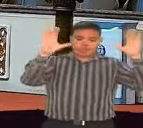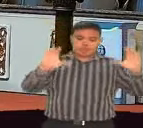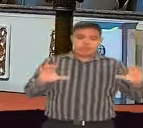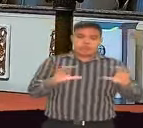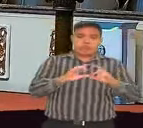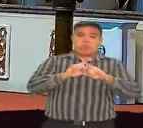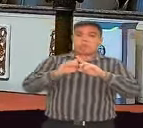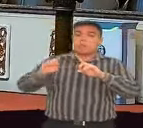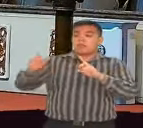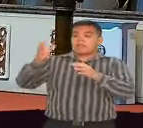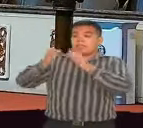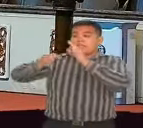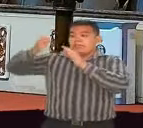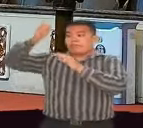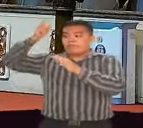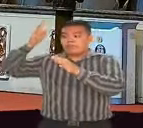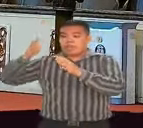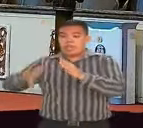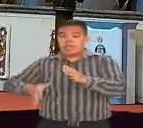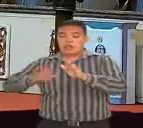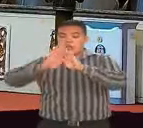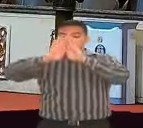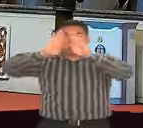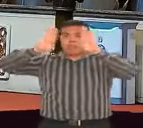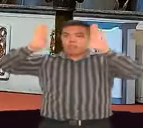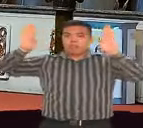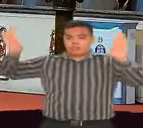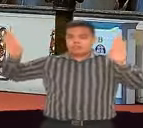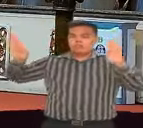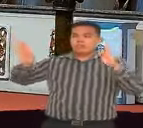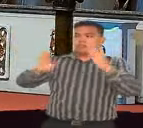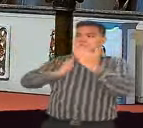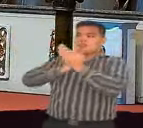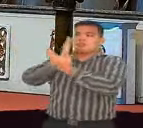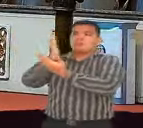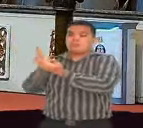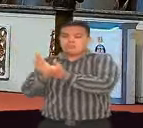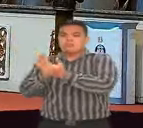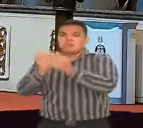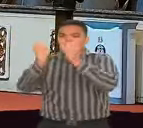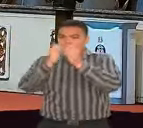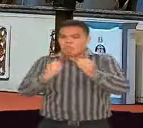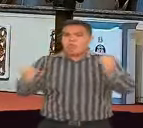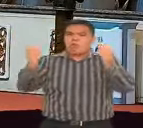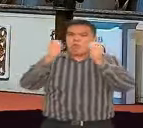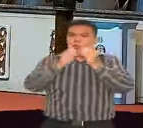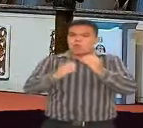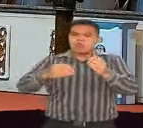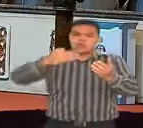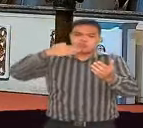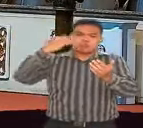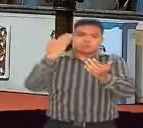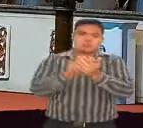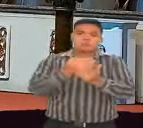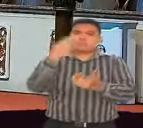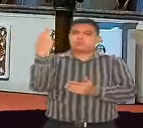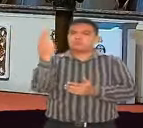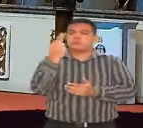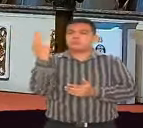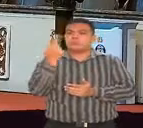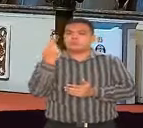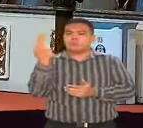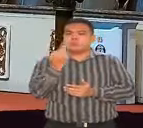degree. If God opens a door of opportunity for you to get a degree so that you can be more effective and even